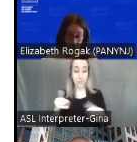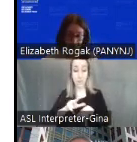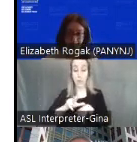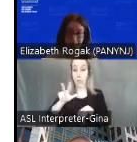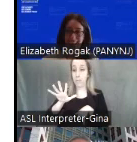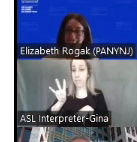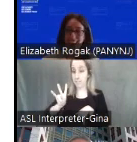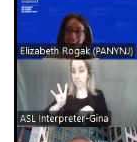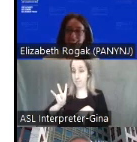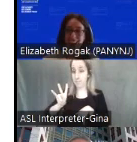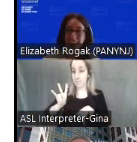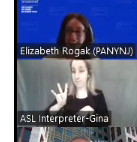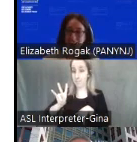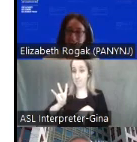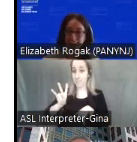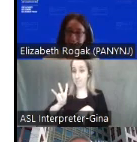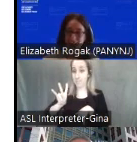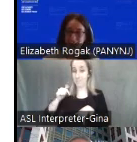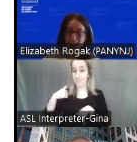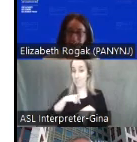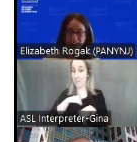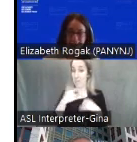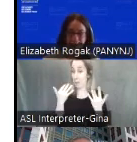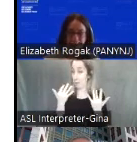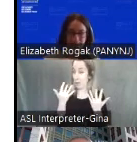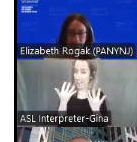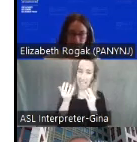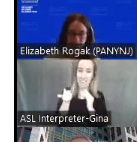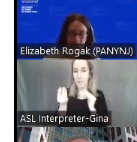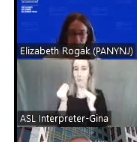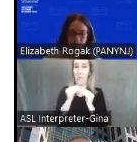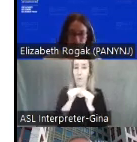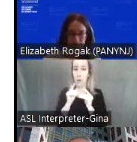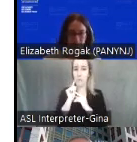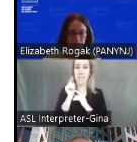3:57. We could wait a few more minutes before concluding.